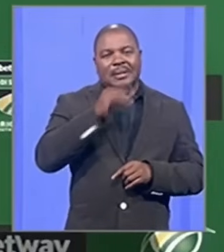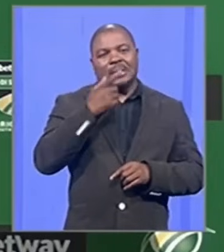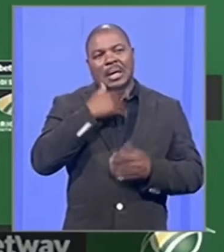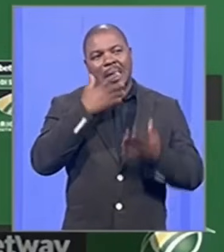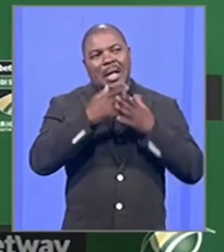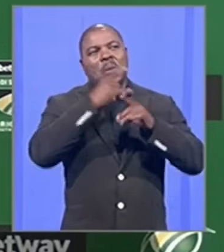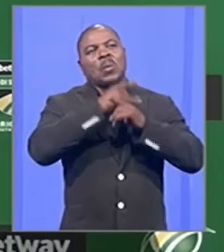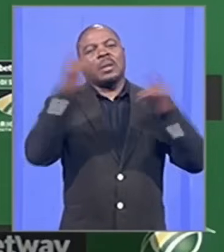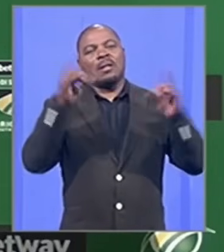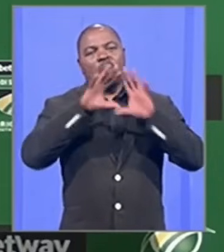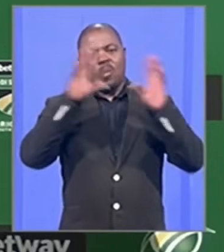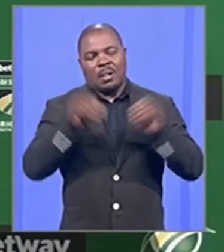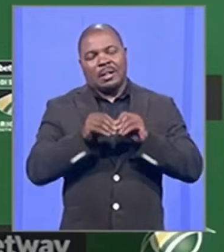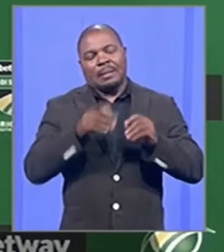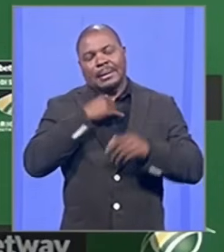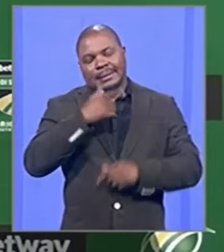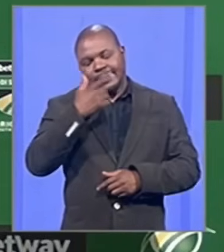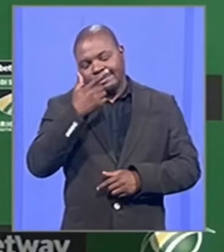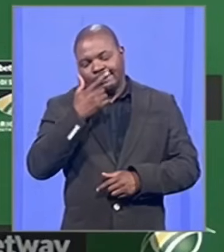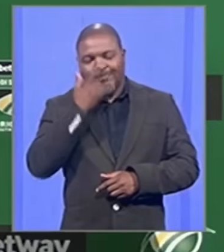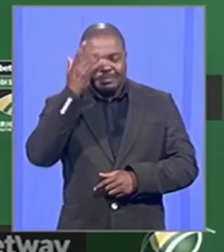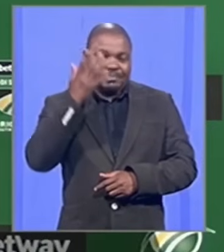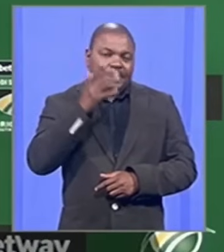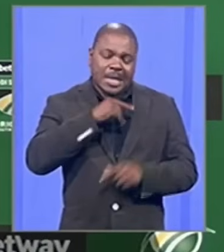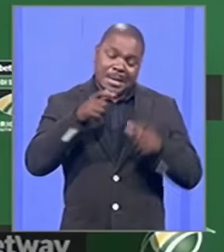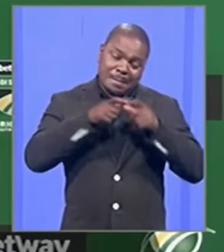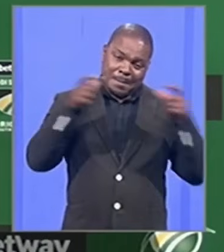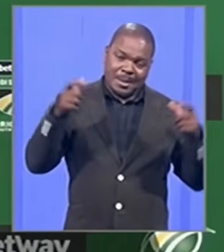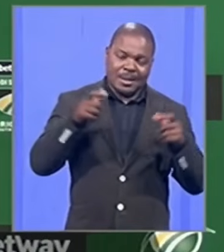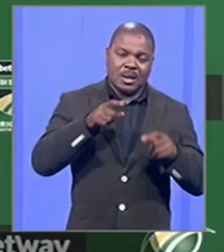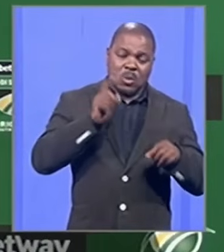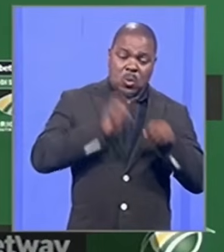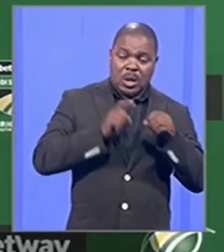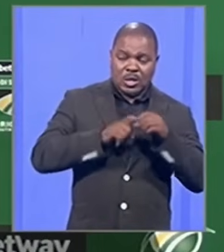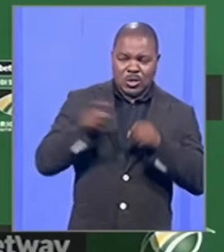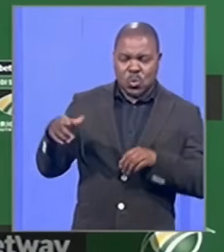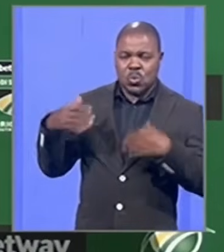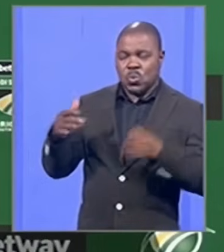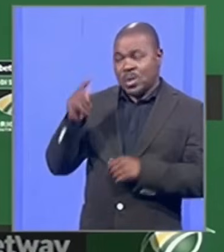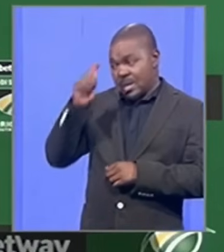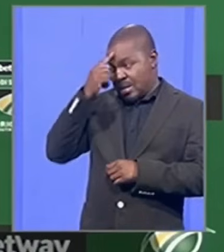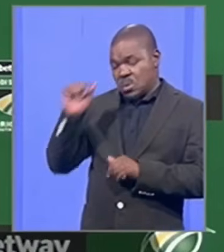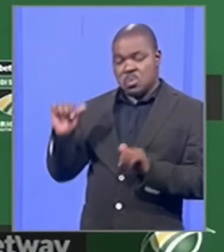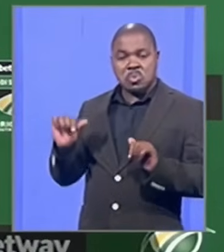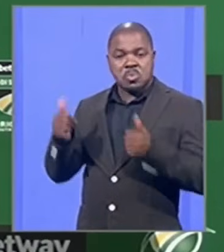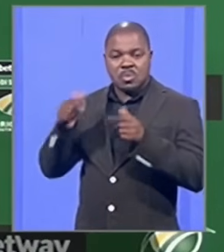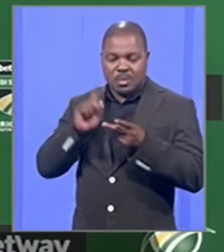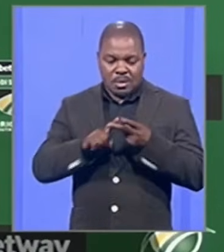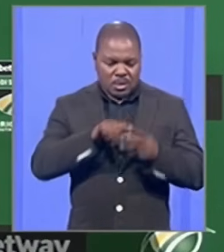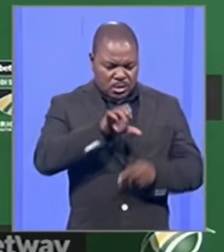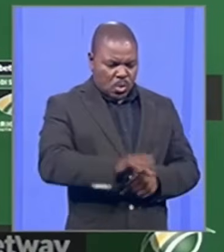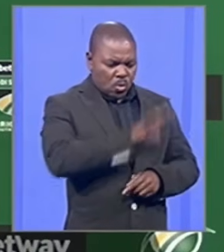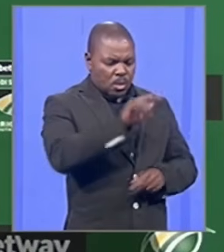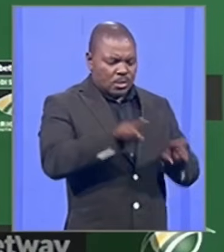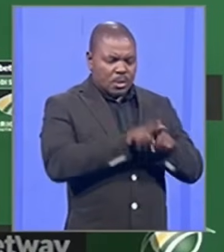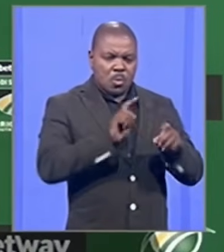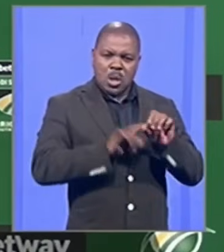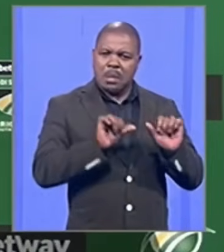But look, it's massive for us. We know what a quality side India is, but we also know what a quality side we